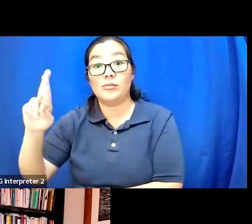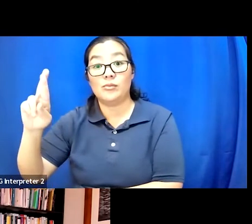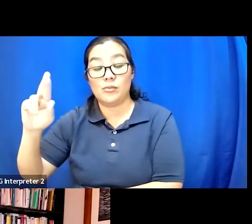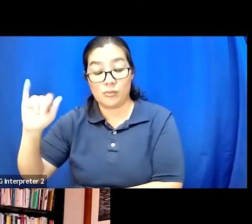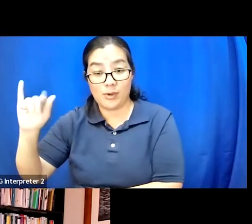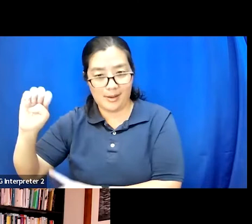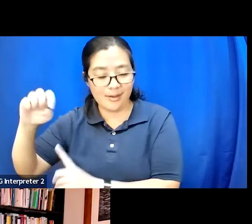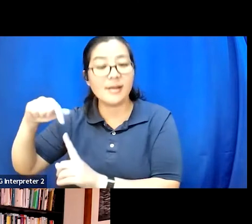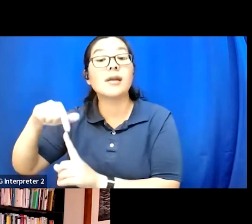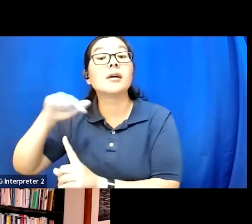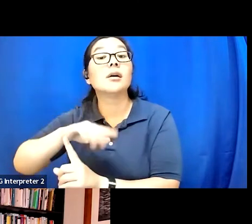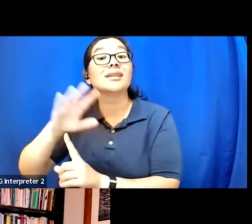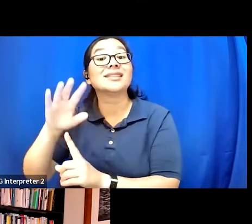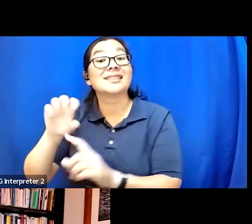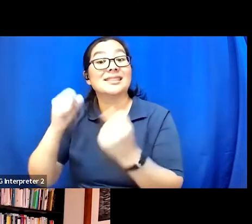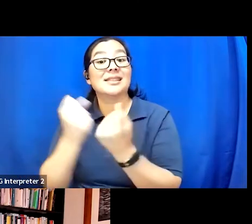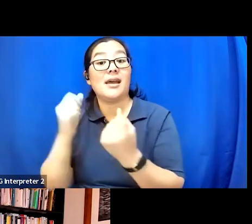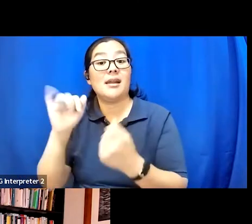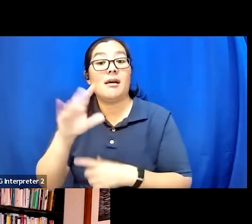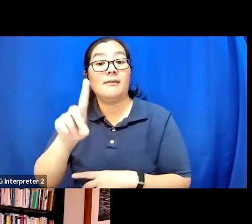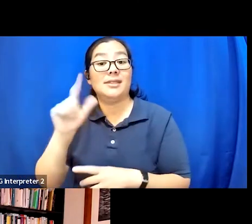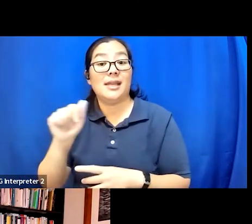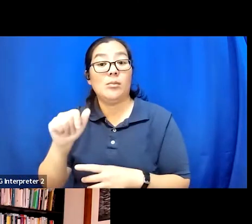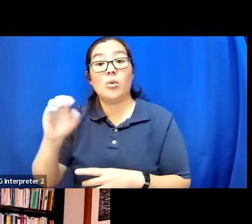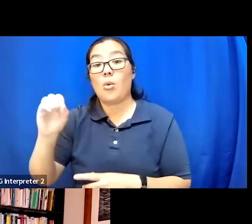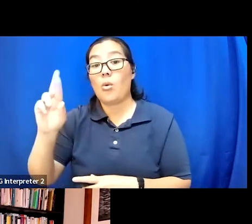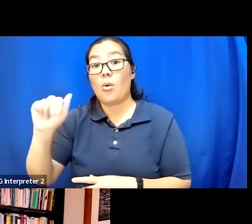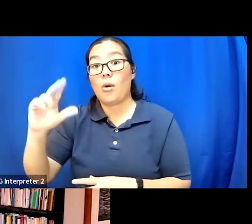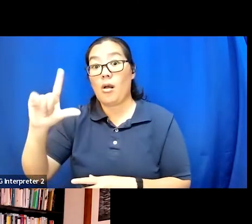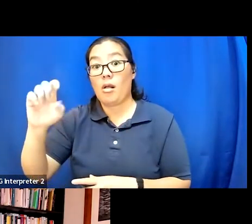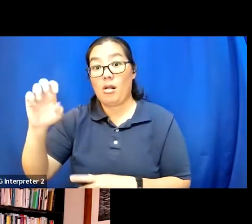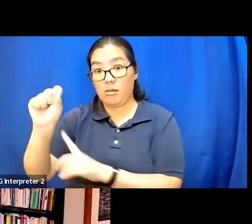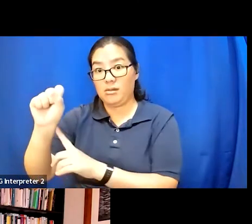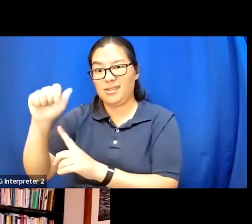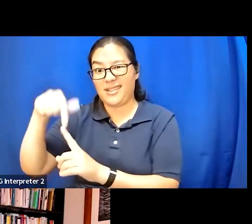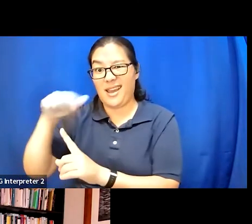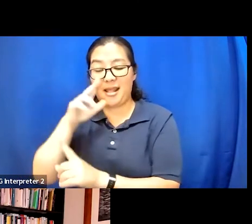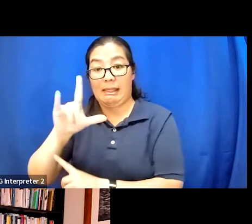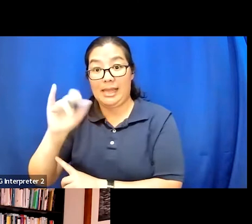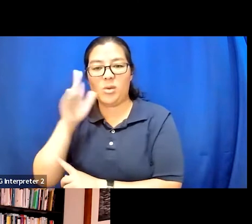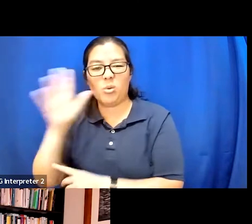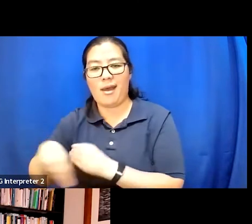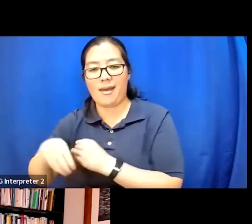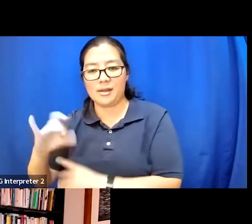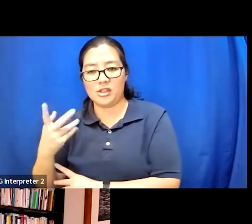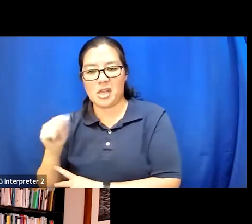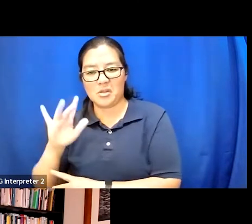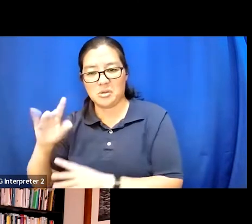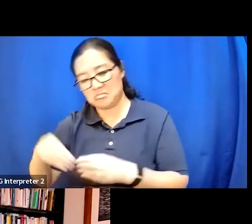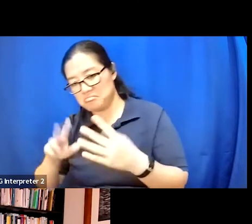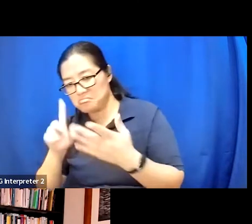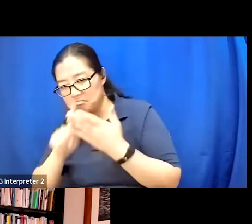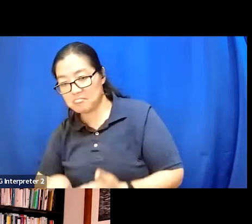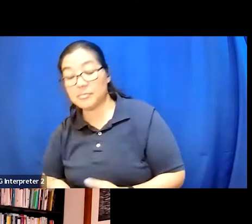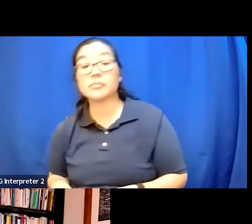H-A-M-R-A-I-E, the Society of Disabled Oracles, which will be linked to in the chat. We all know, right,